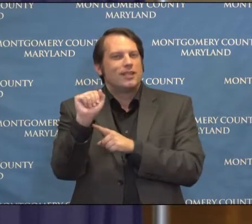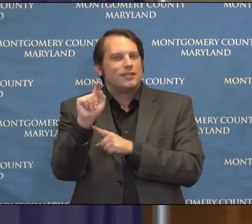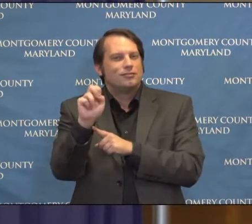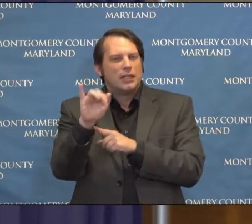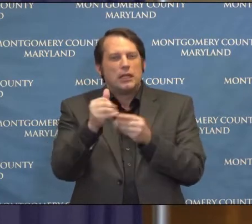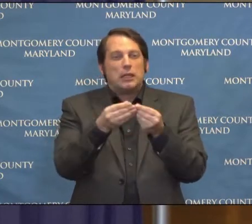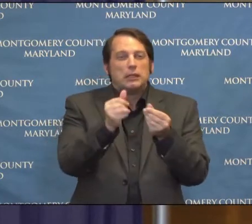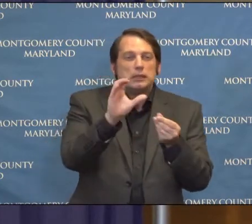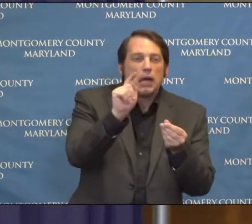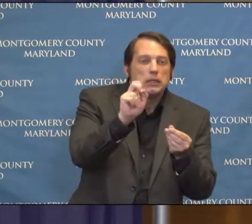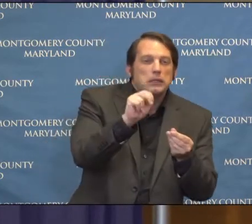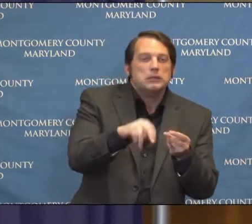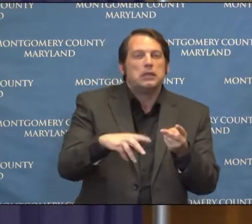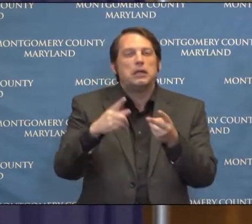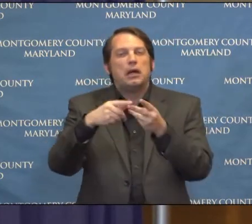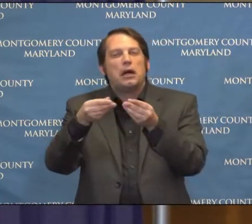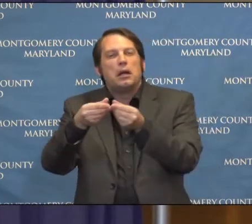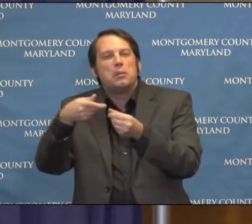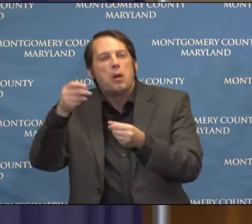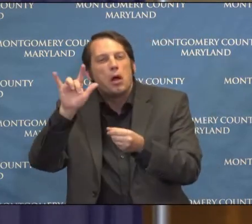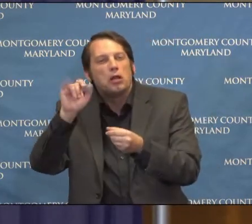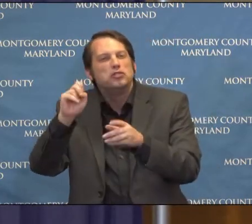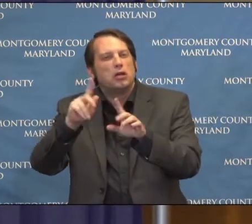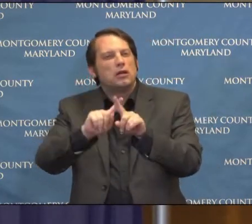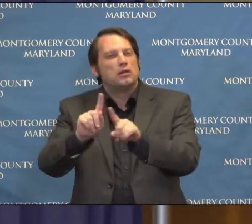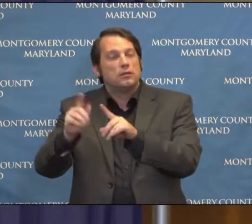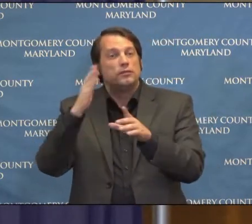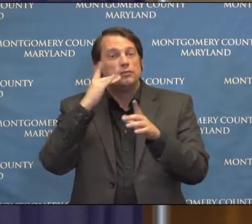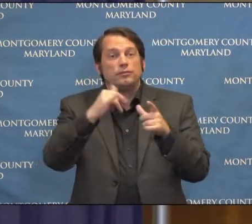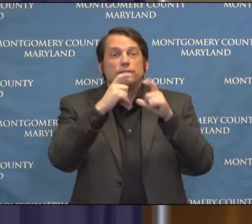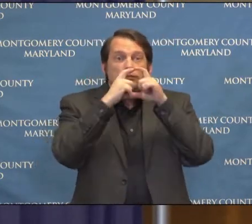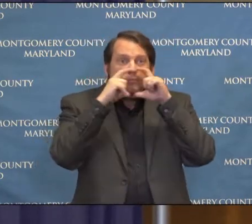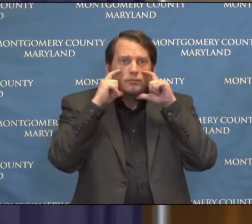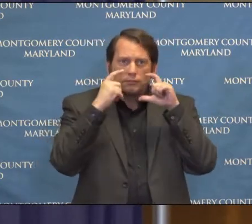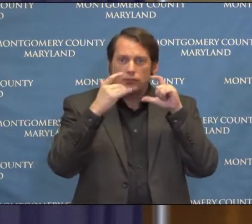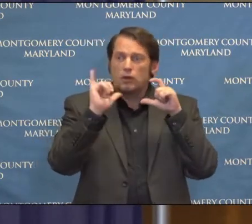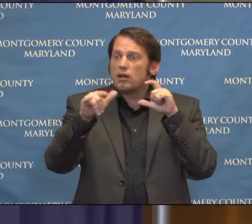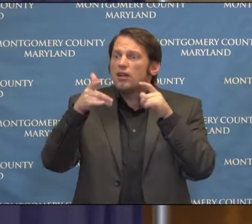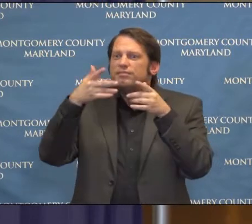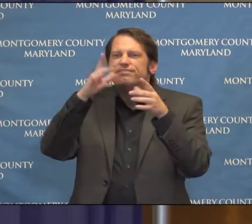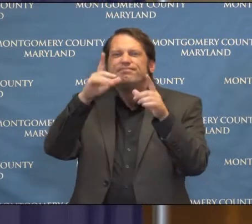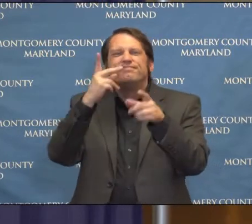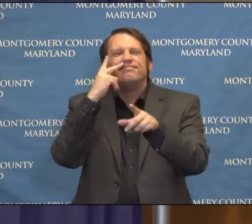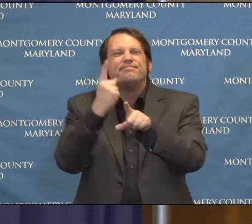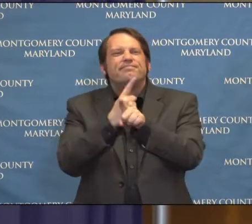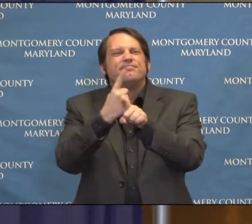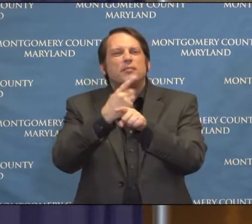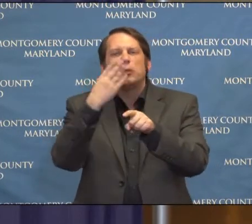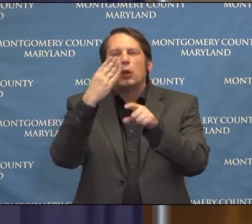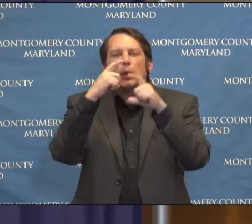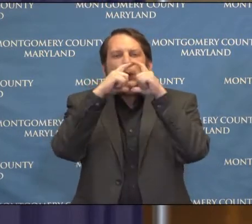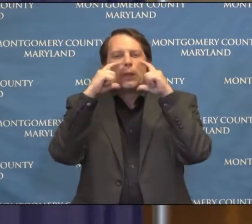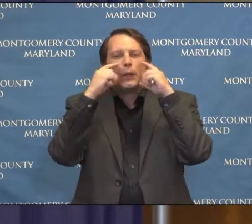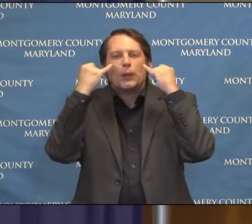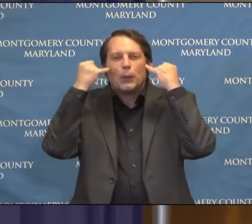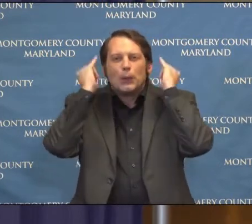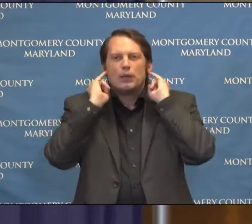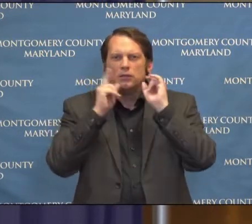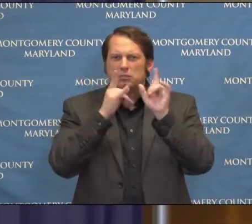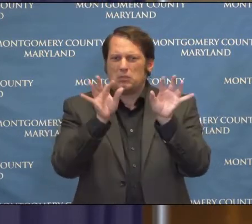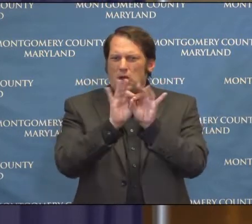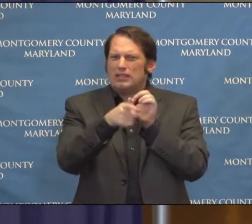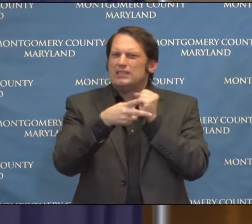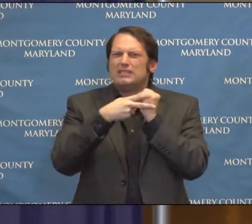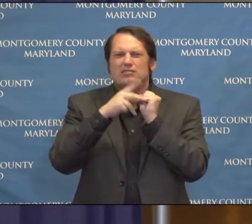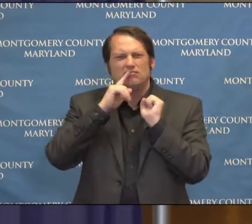mask, for first-line responders, including our healthcare providers. It's important that they have access to those because they add a level